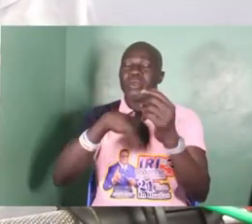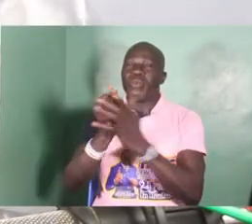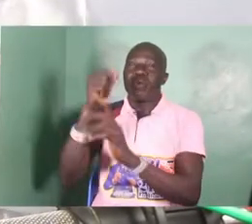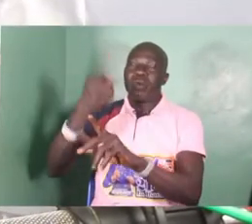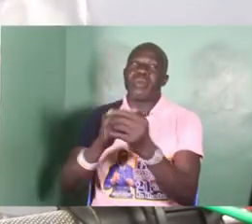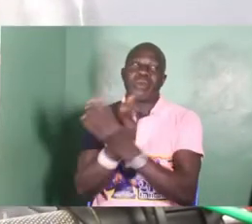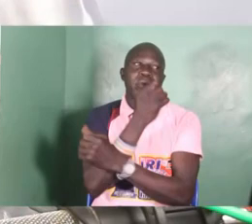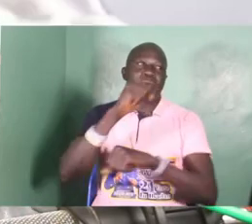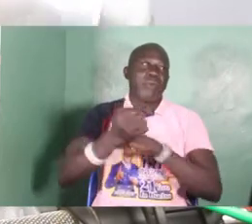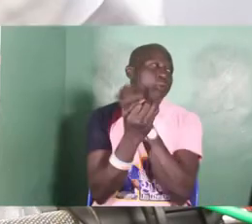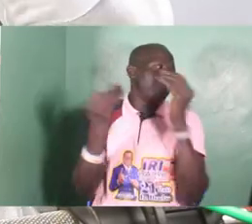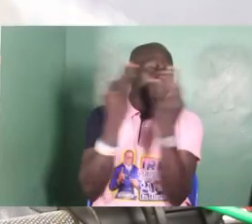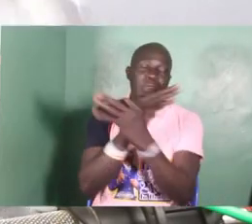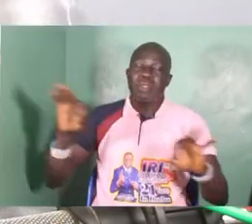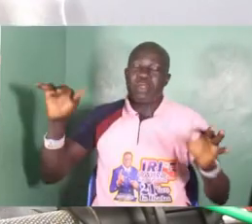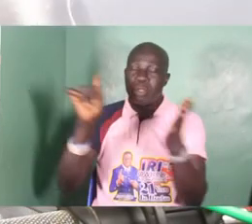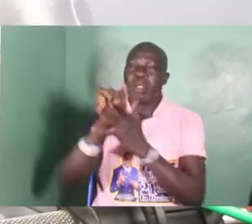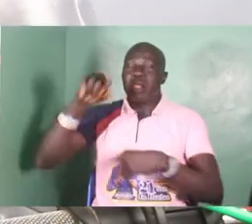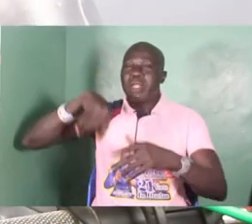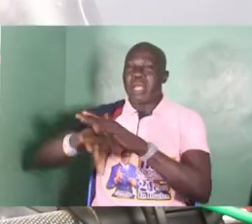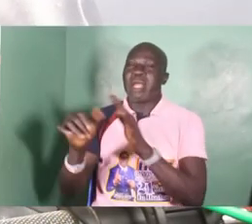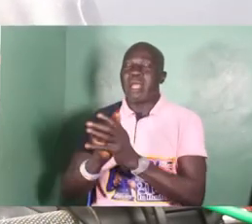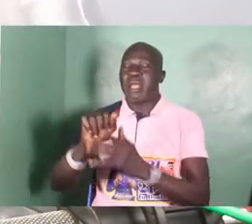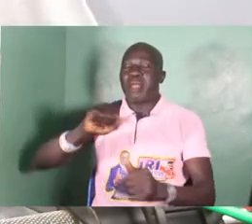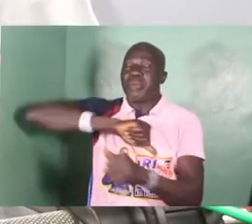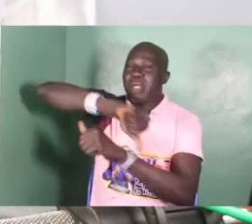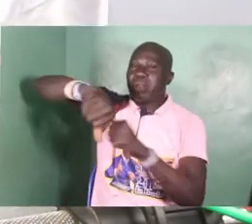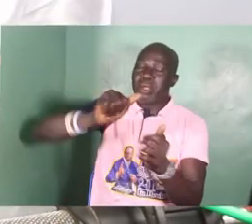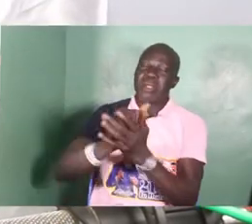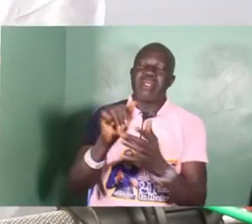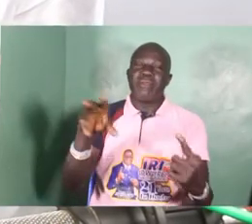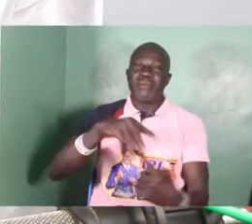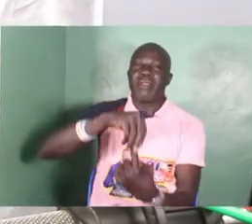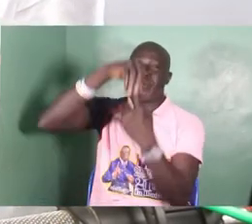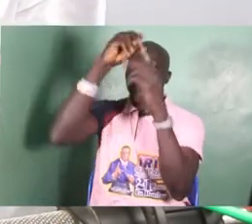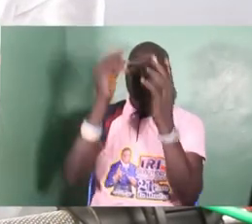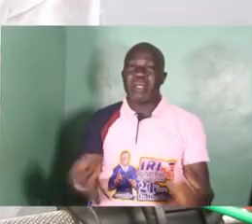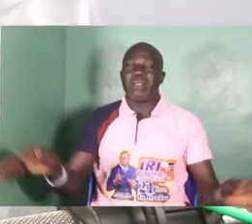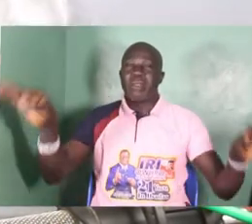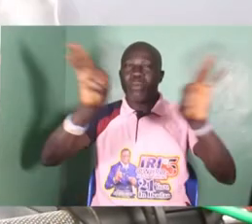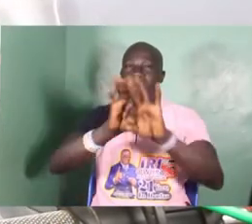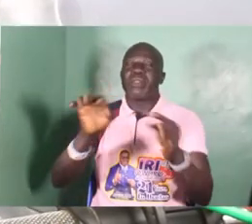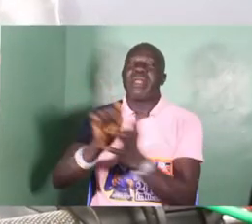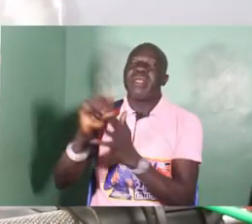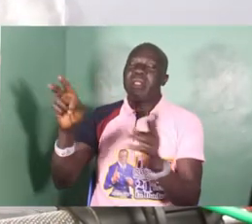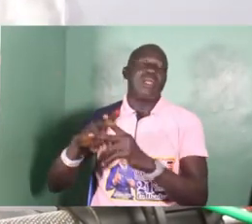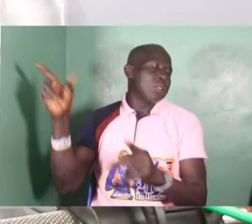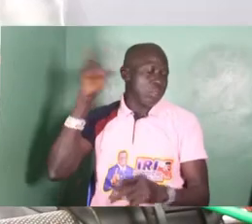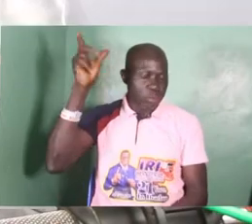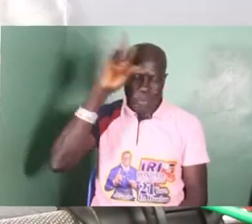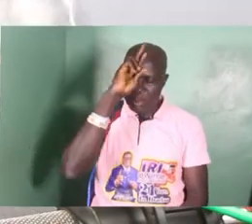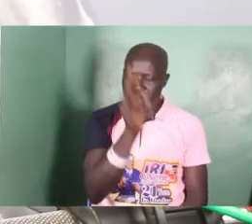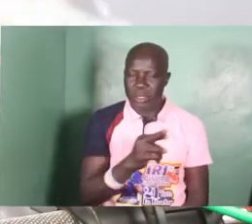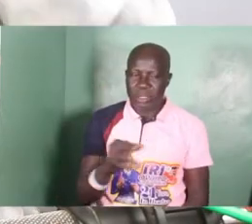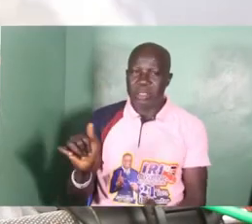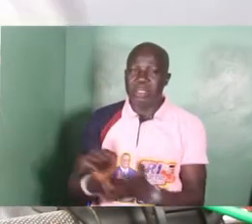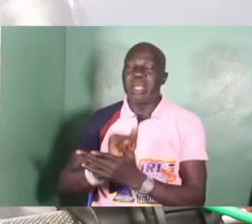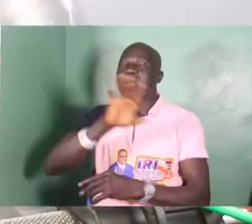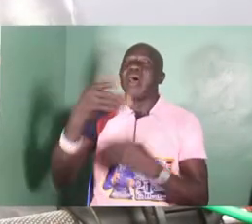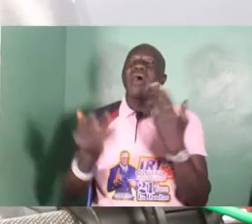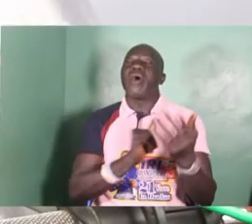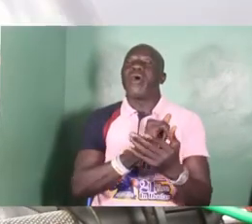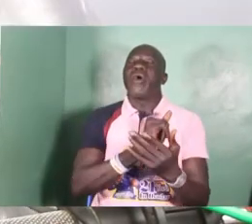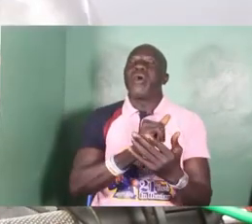of your freedom. Ó ní òróró wọ̀nyí ti ṣe pàtàkì. That's why all these are not very important. Ẹgbọ́n mi sá. Listen to me, sir. Kò ṣe